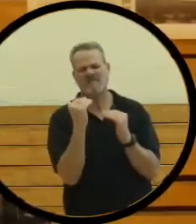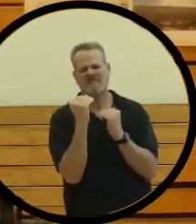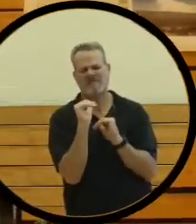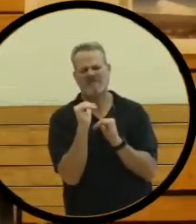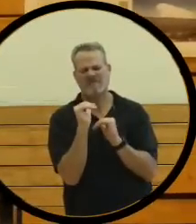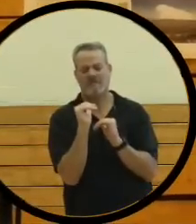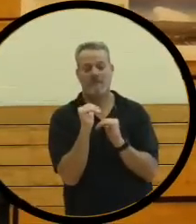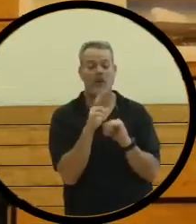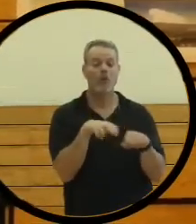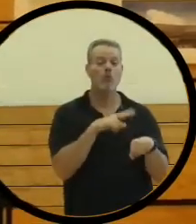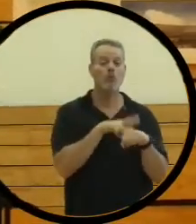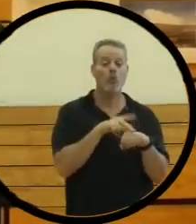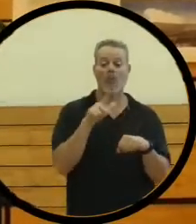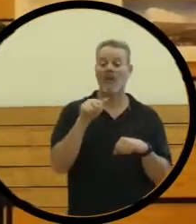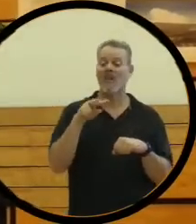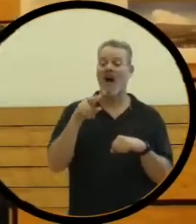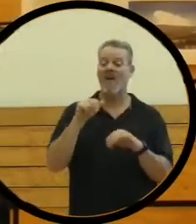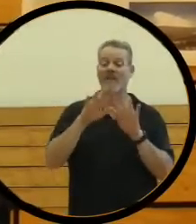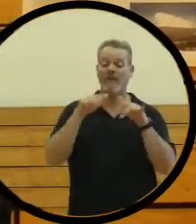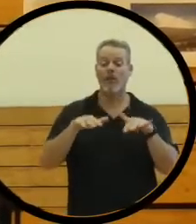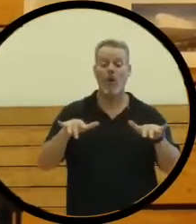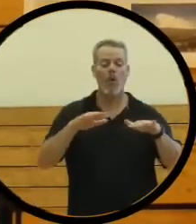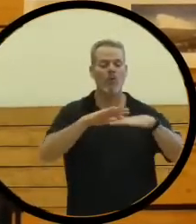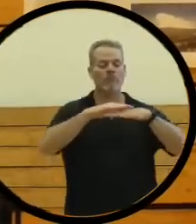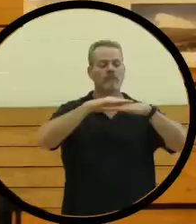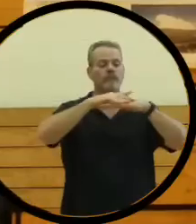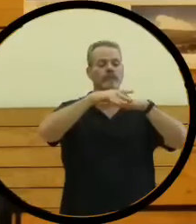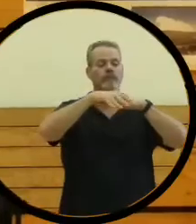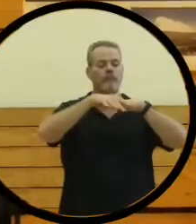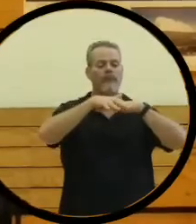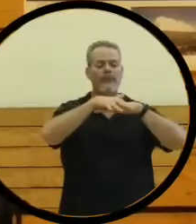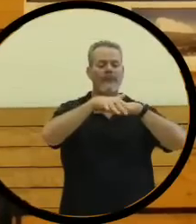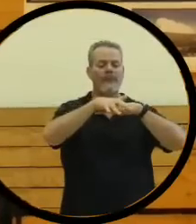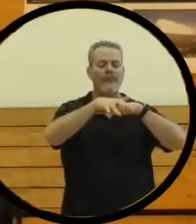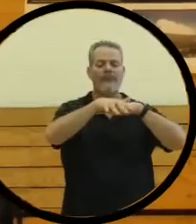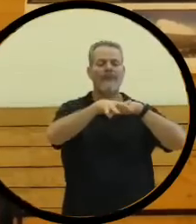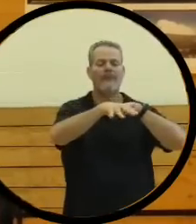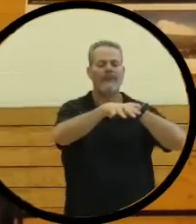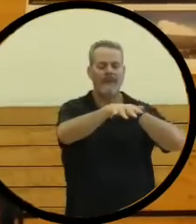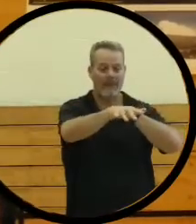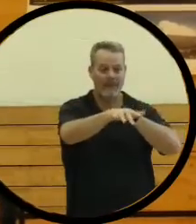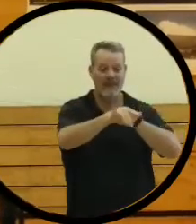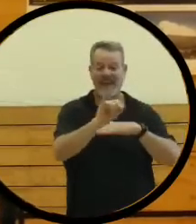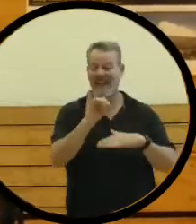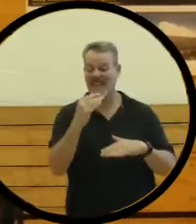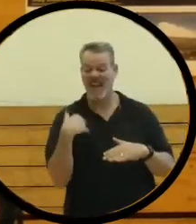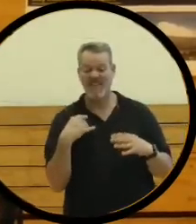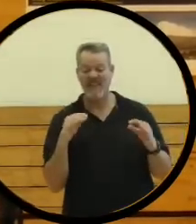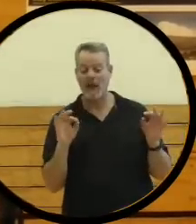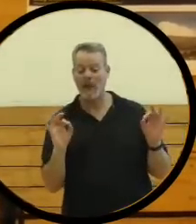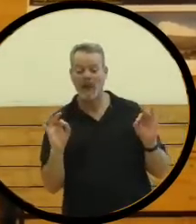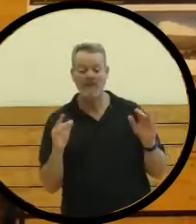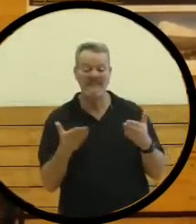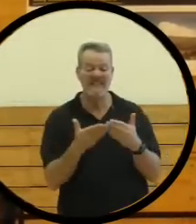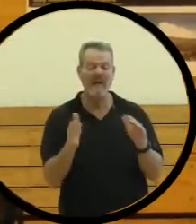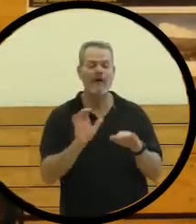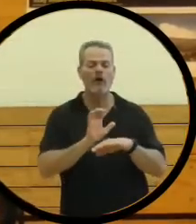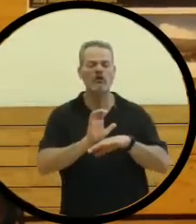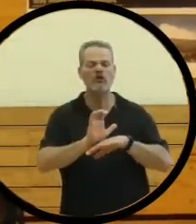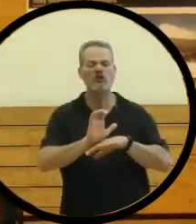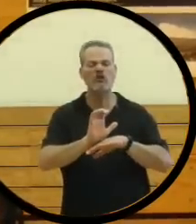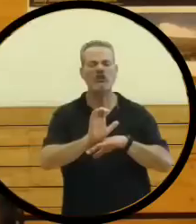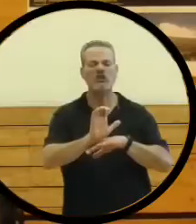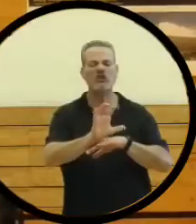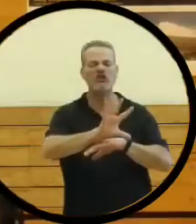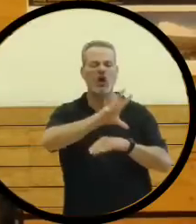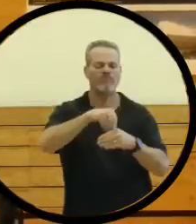a normal lava flow just flows over the surface, and if there's some loose stuff, it might kind of bulldoze that up and incorporate